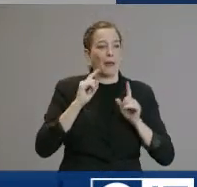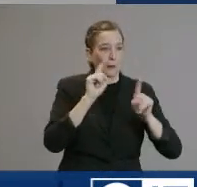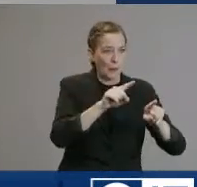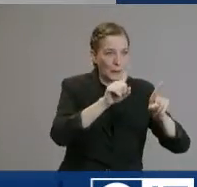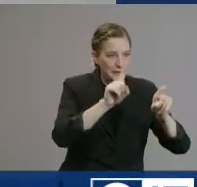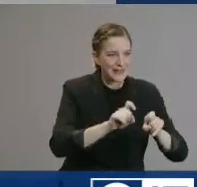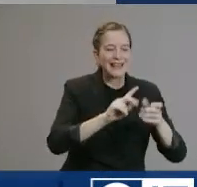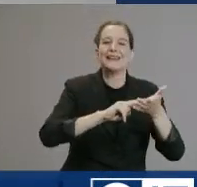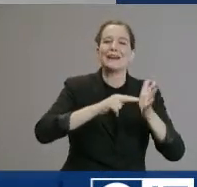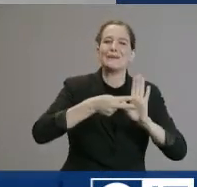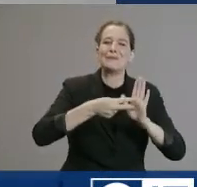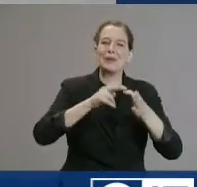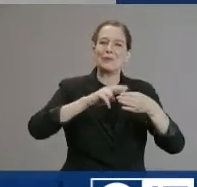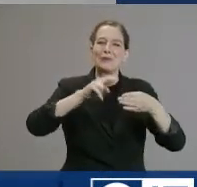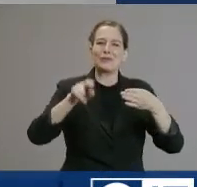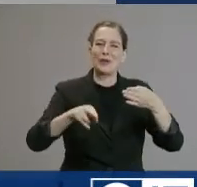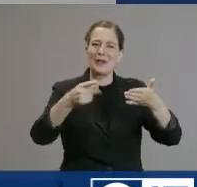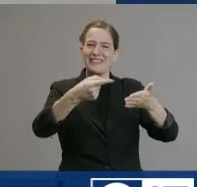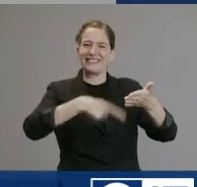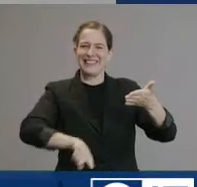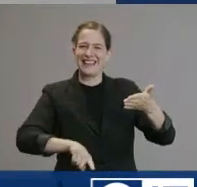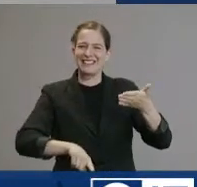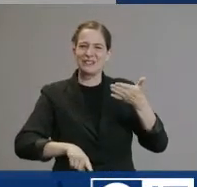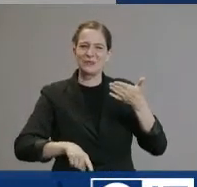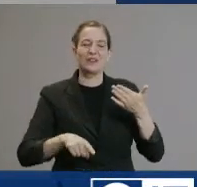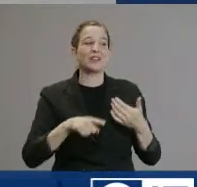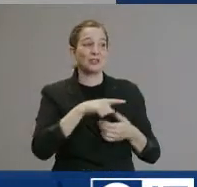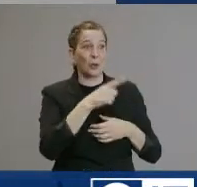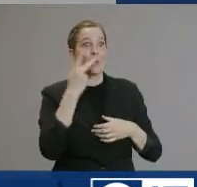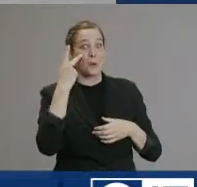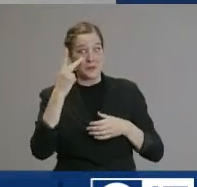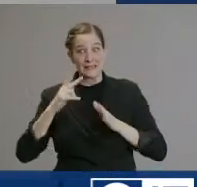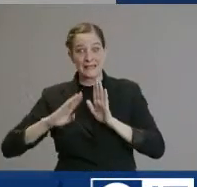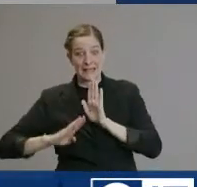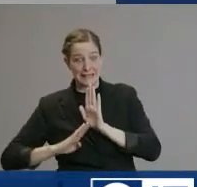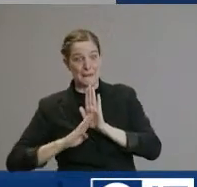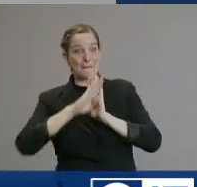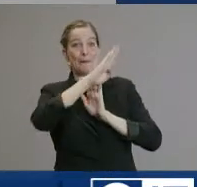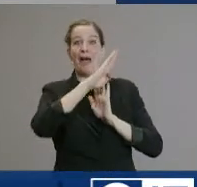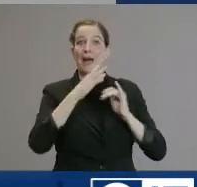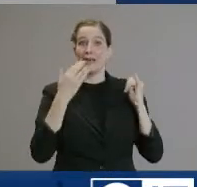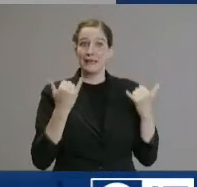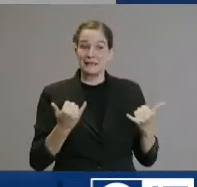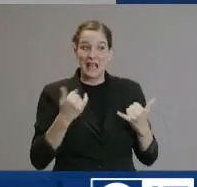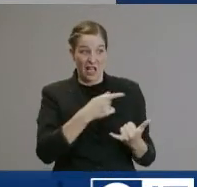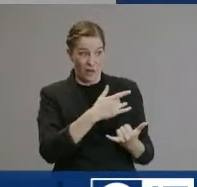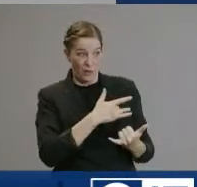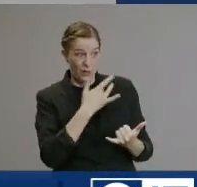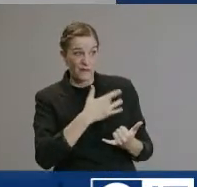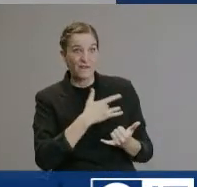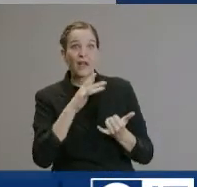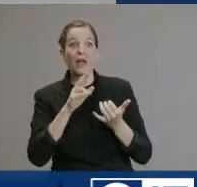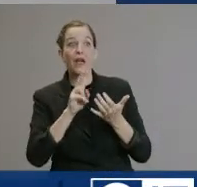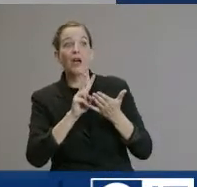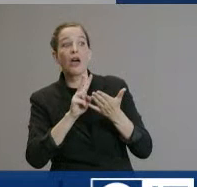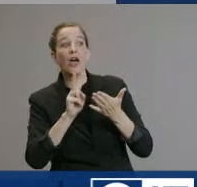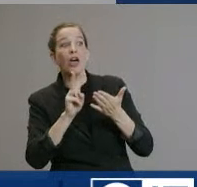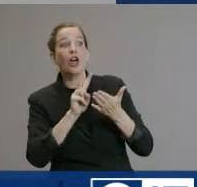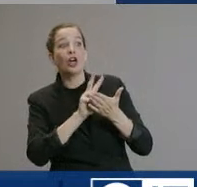how confident are you that we will still have that sort of capacity in 2 weeks or July? So, Matt, I